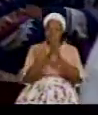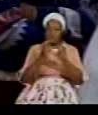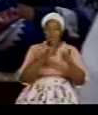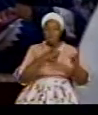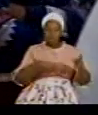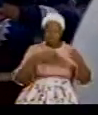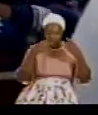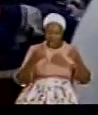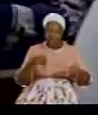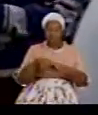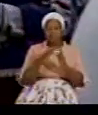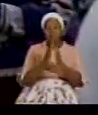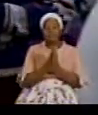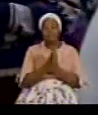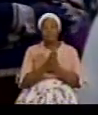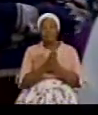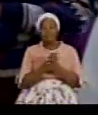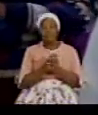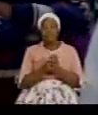prayer.